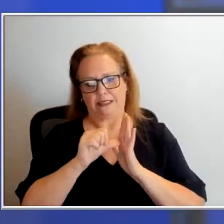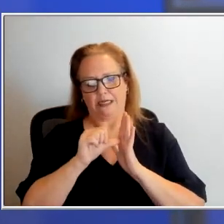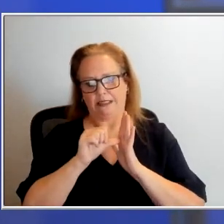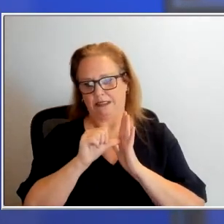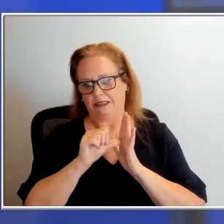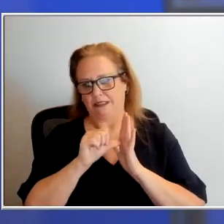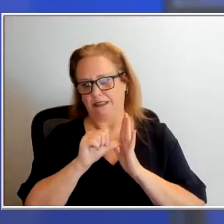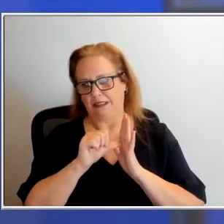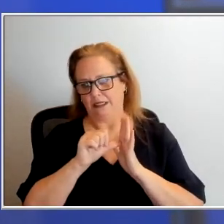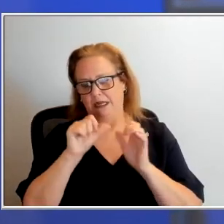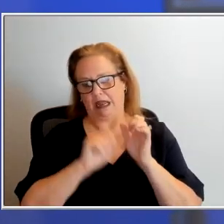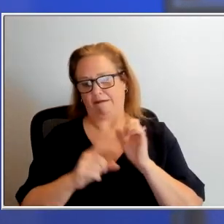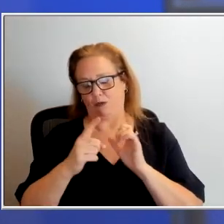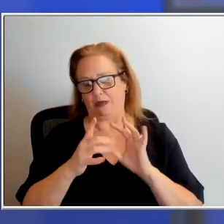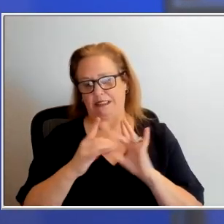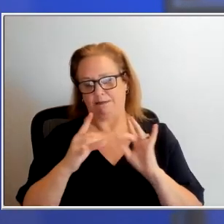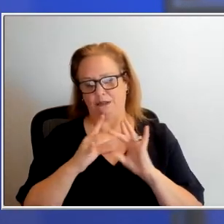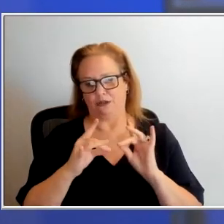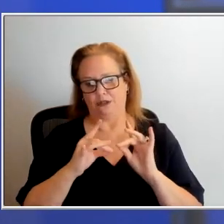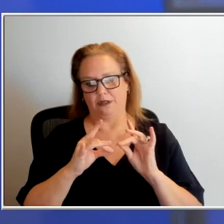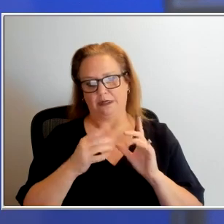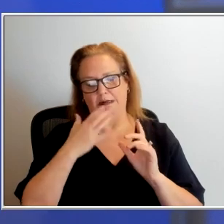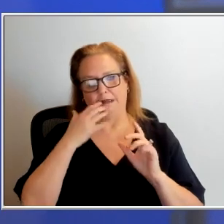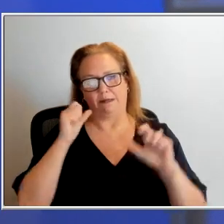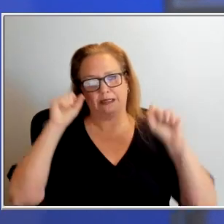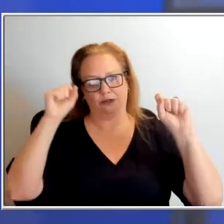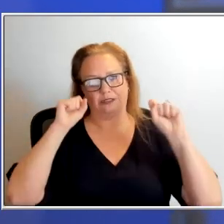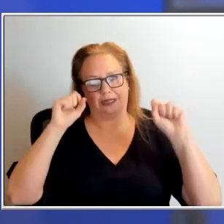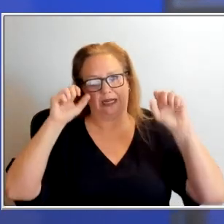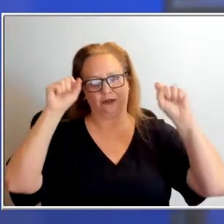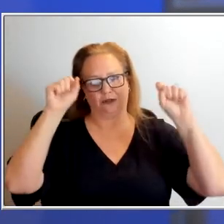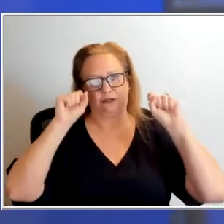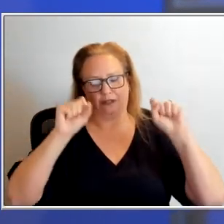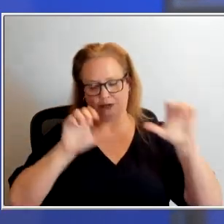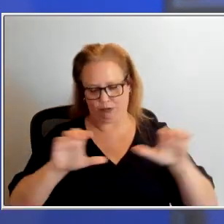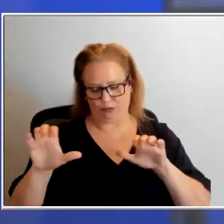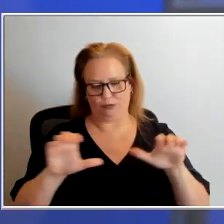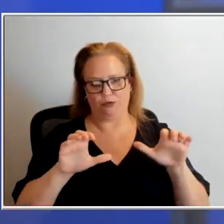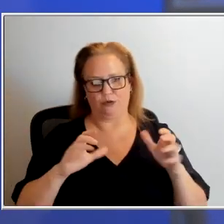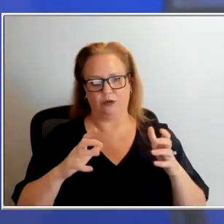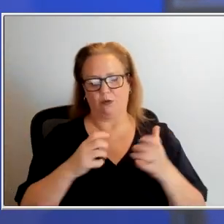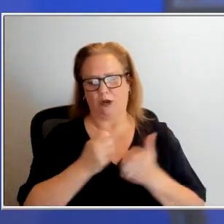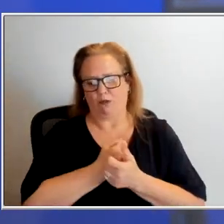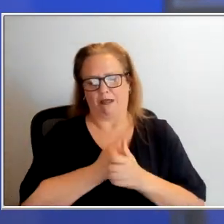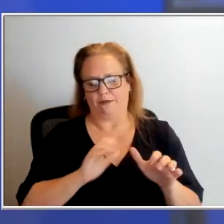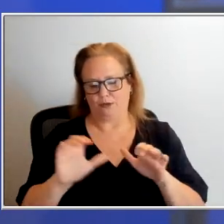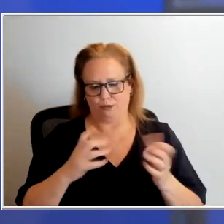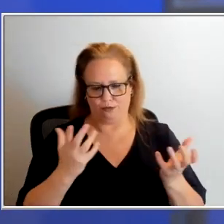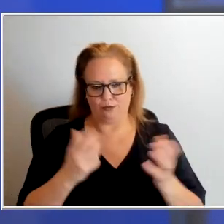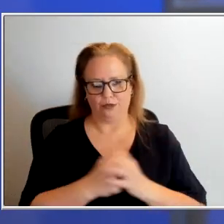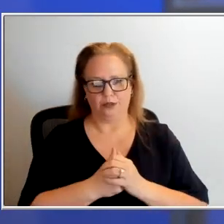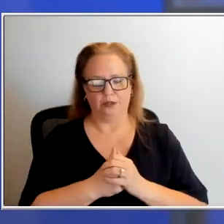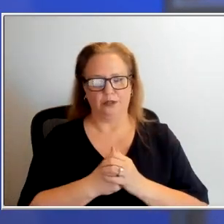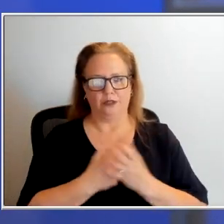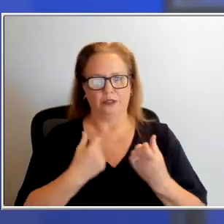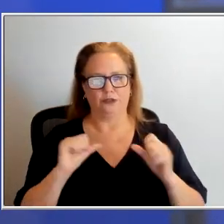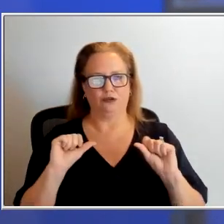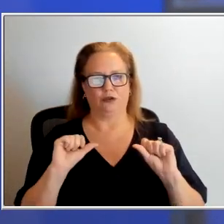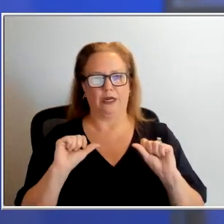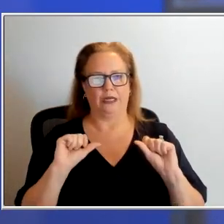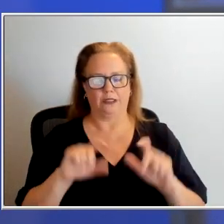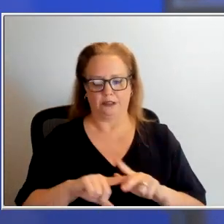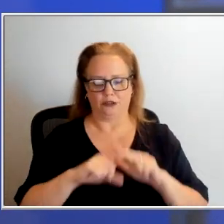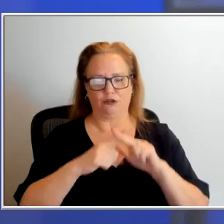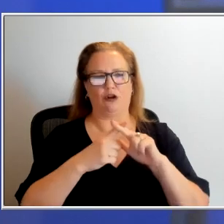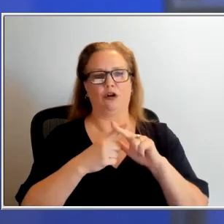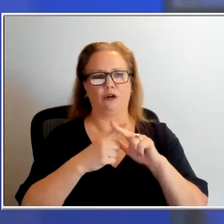everyone here has said is the best exercise is the exercise that you do. What do you love to do? And trying to start, you can start